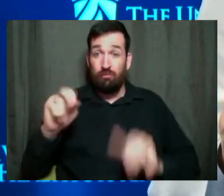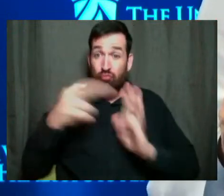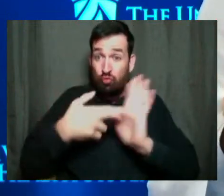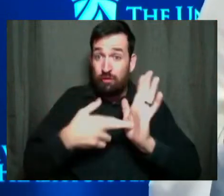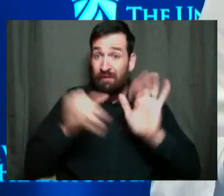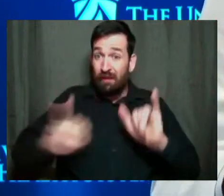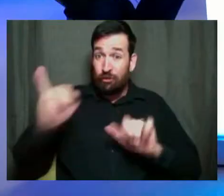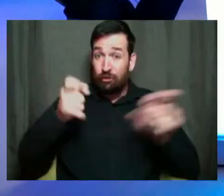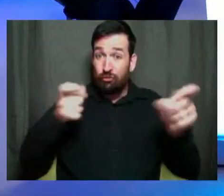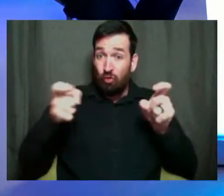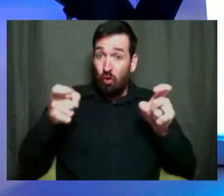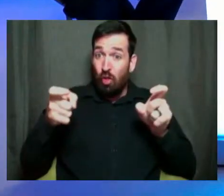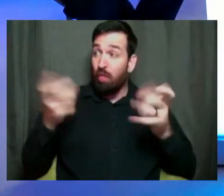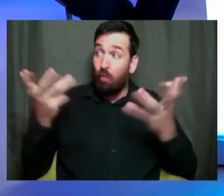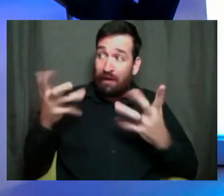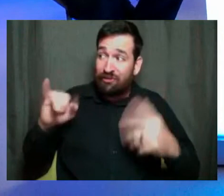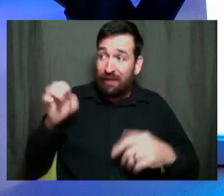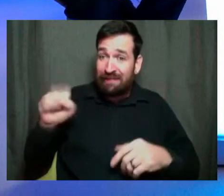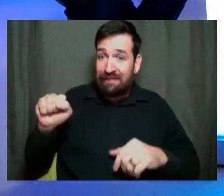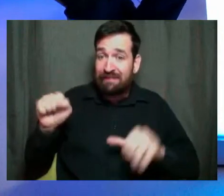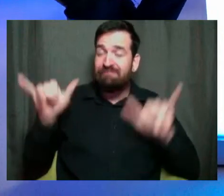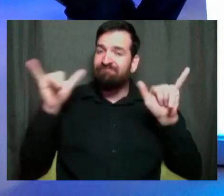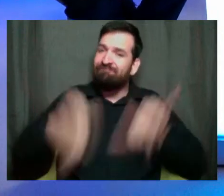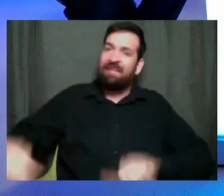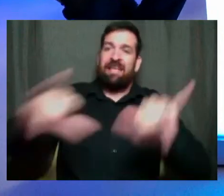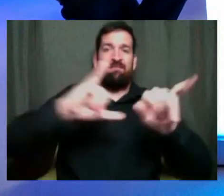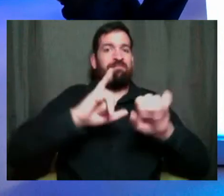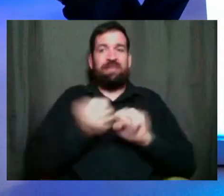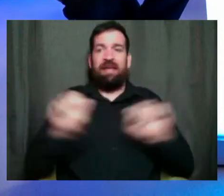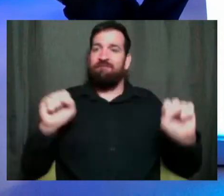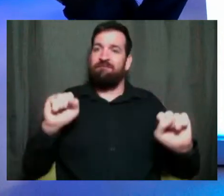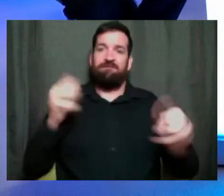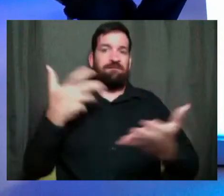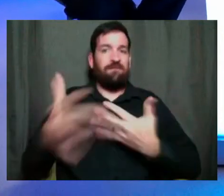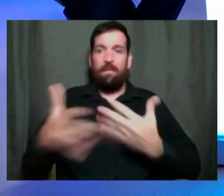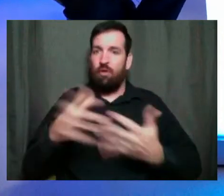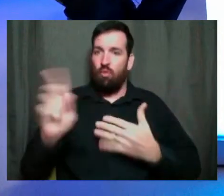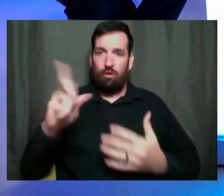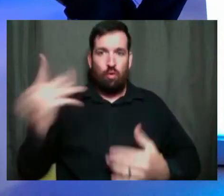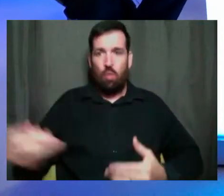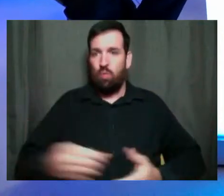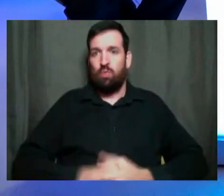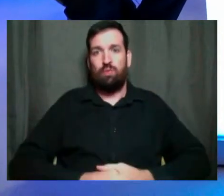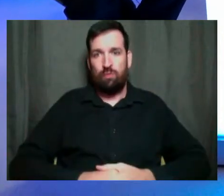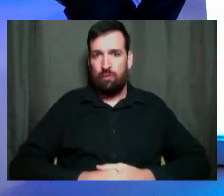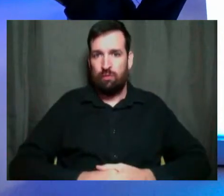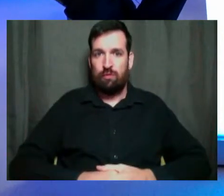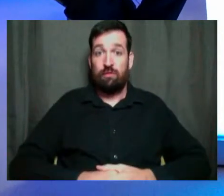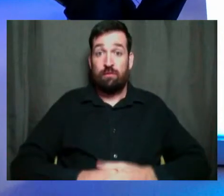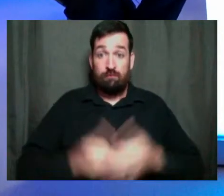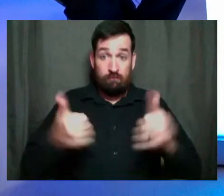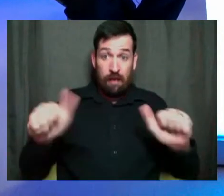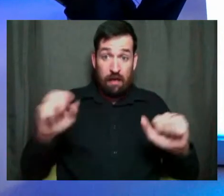They keep you safe and wherever you go. Wherever you go. Yeah. Okay, do we have any reporters on the